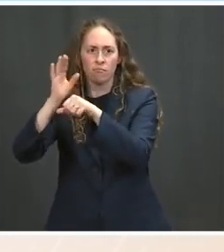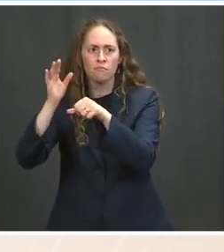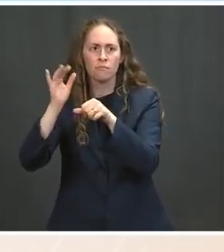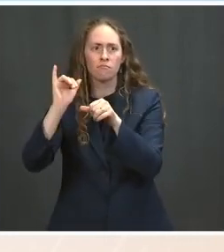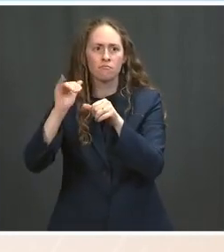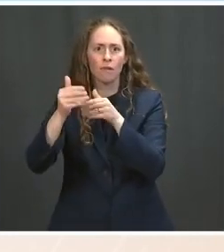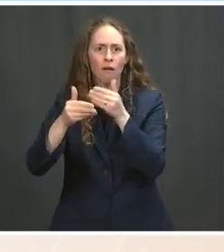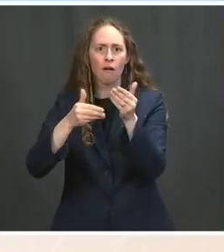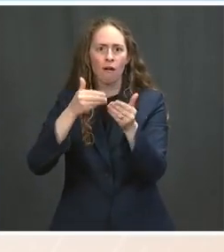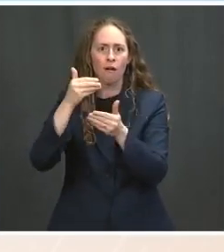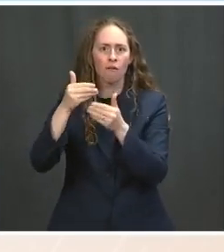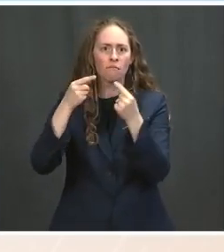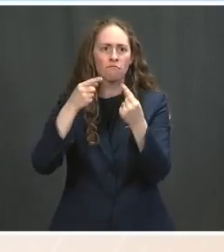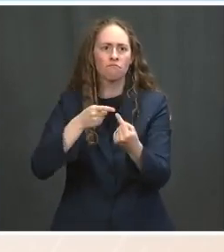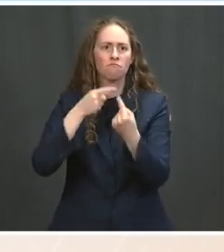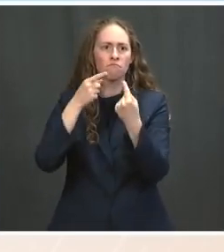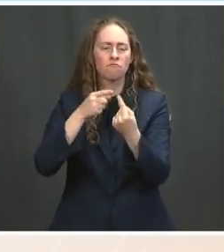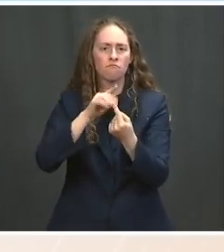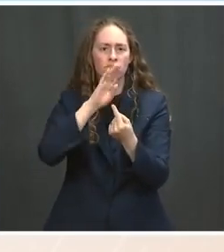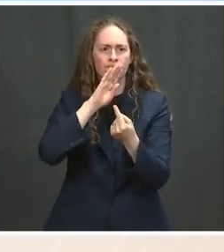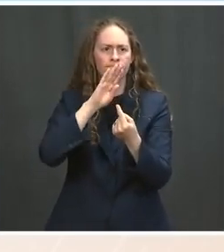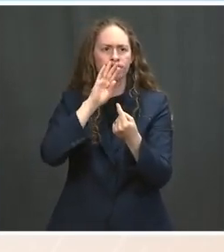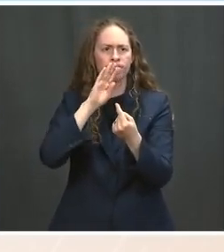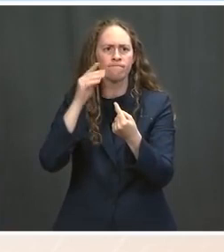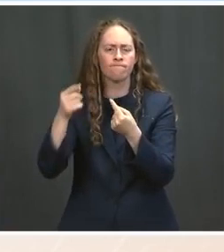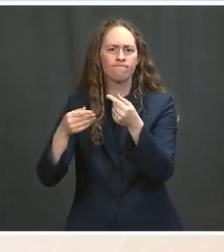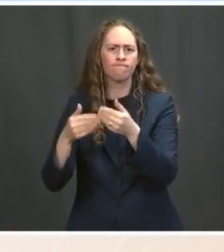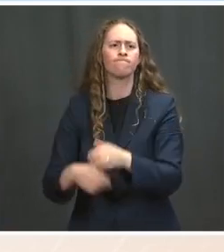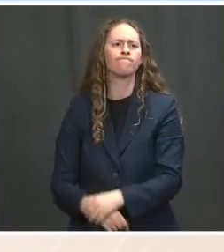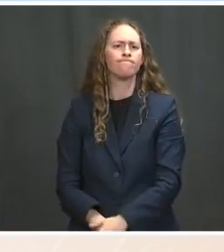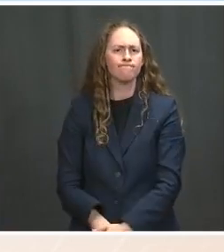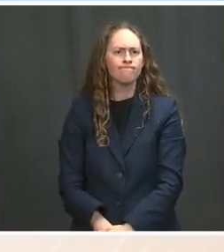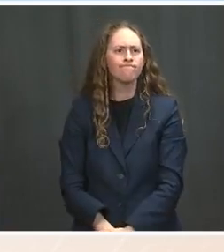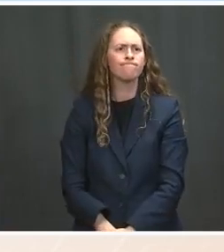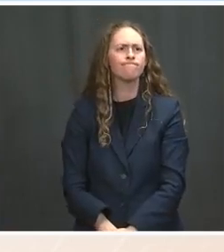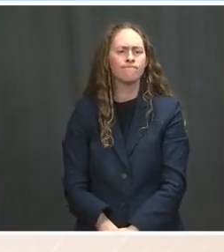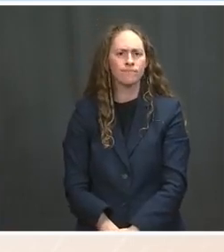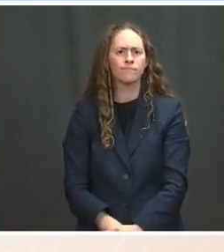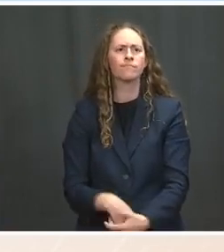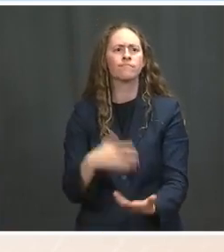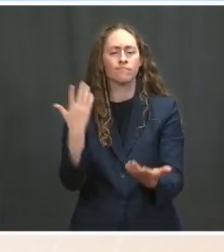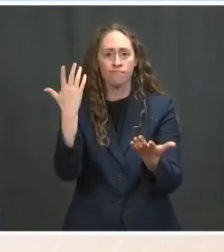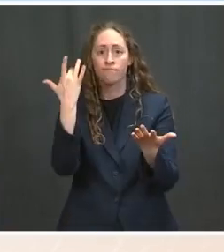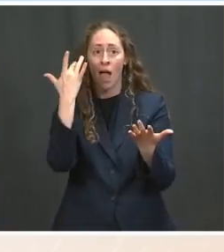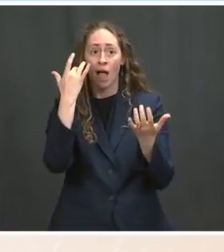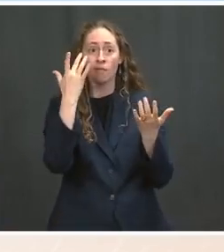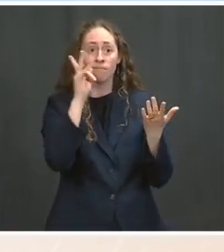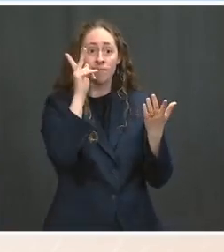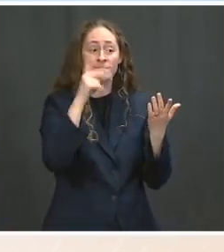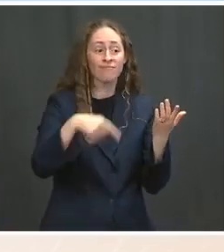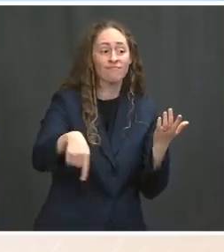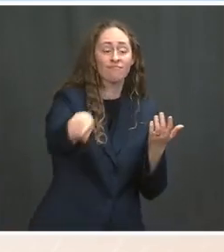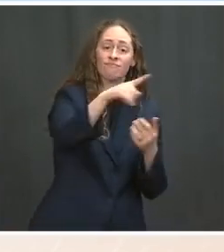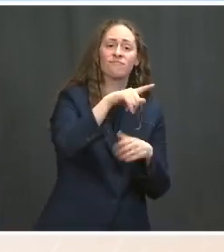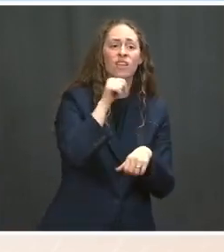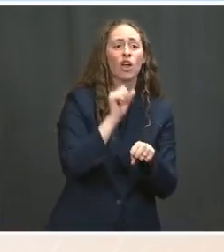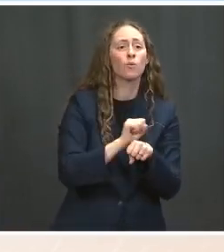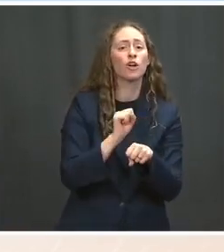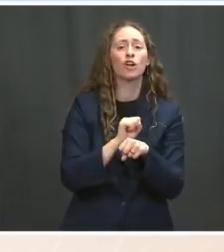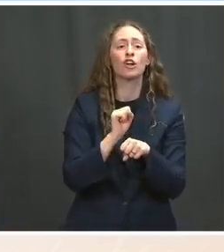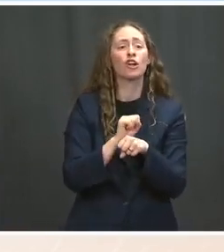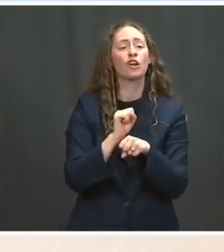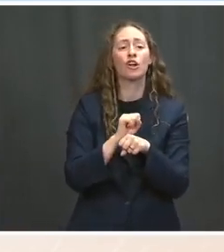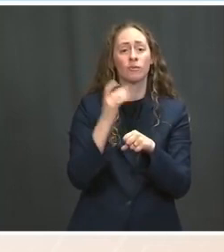would have in their previous jobs. President Biden said on Monday, quote, no one should be allowed to game the system, and we will insist that the law is